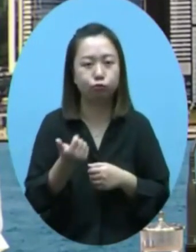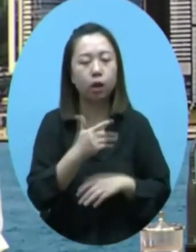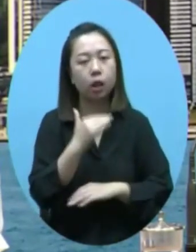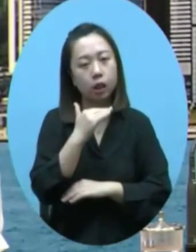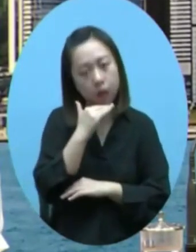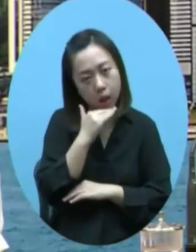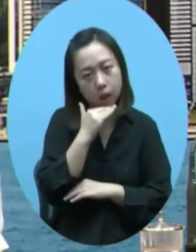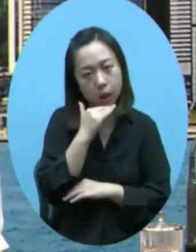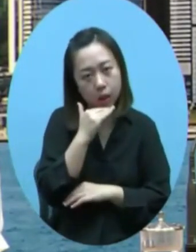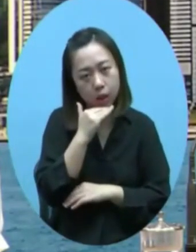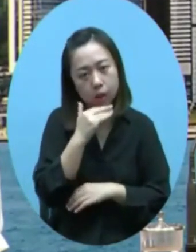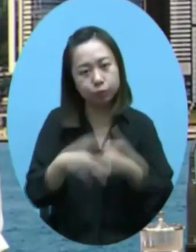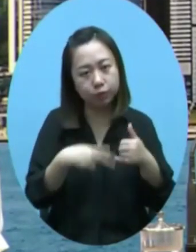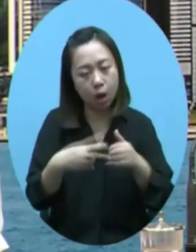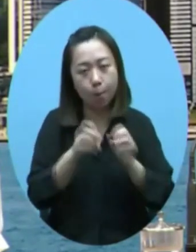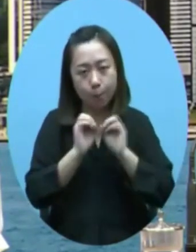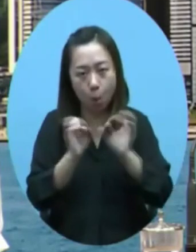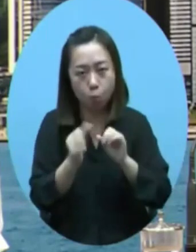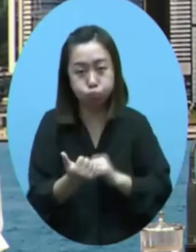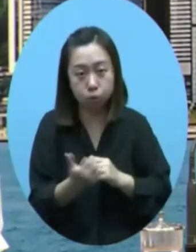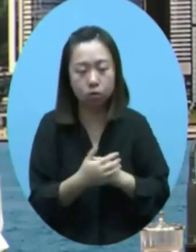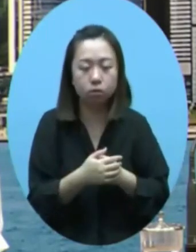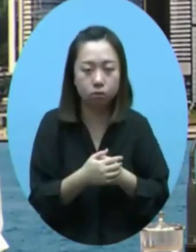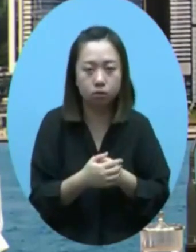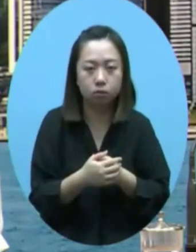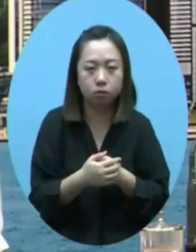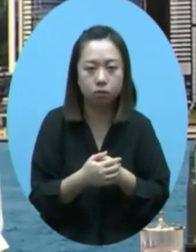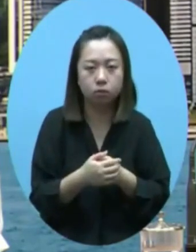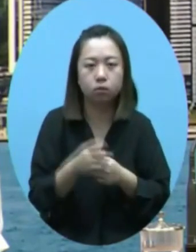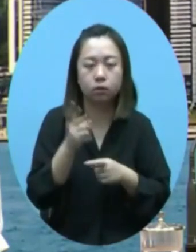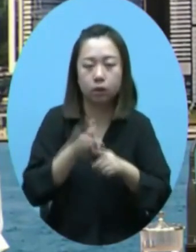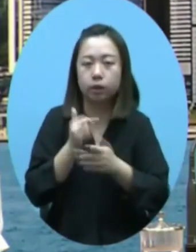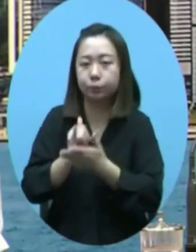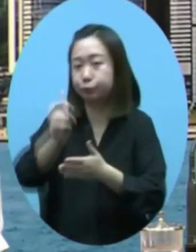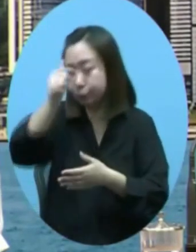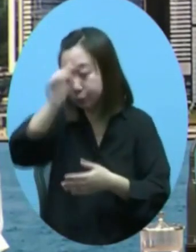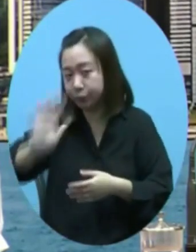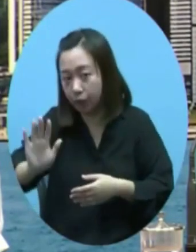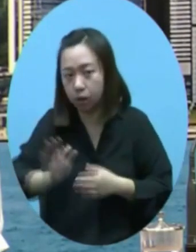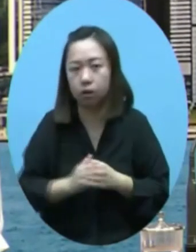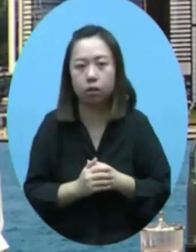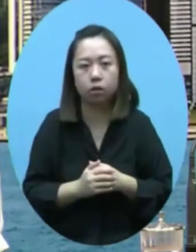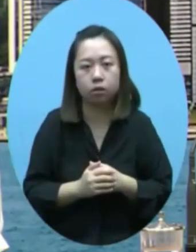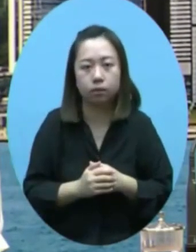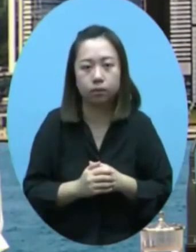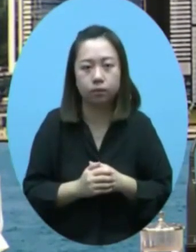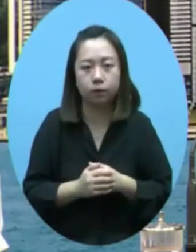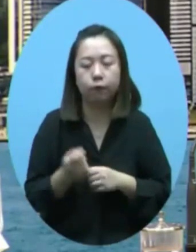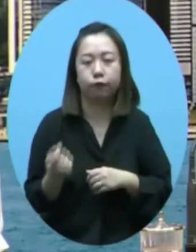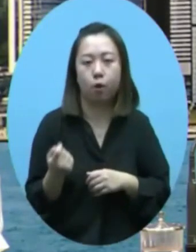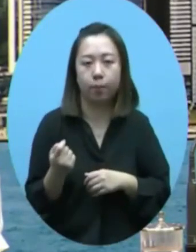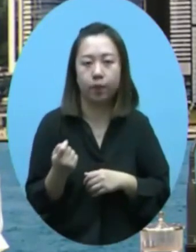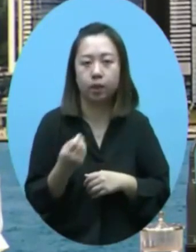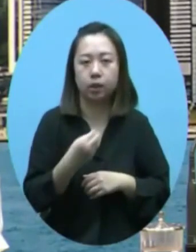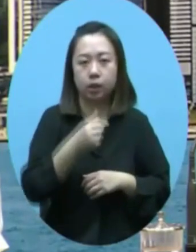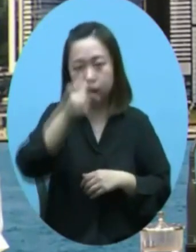serious and who could wait for test results, for these mild case patients, they would not need to be